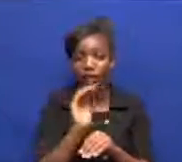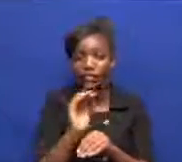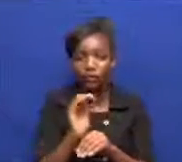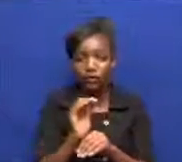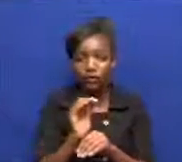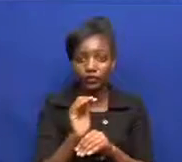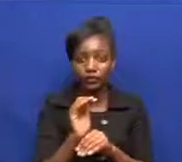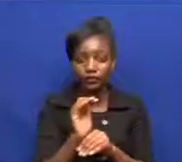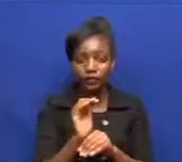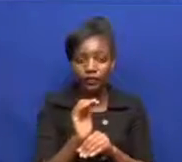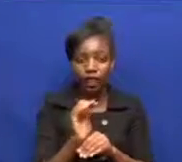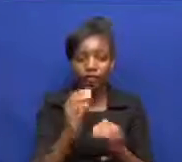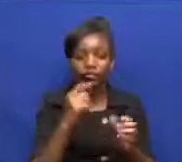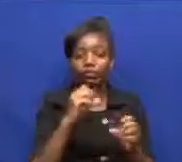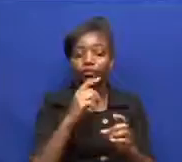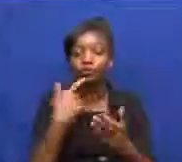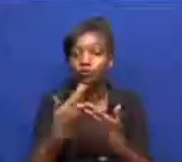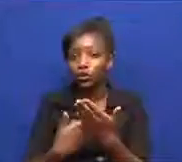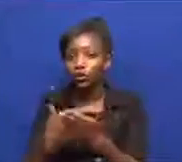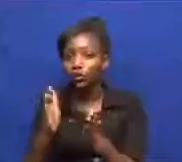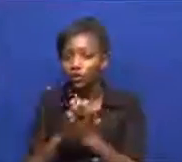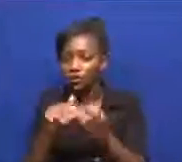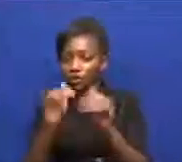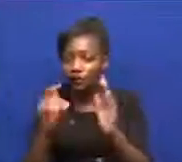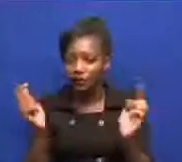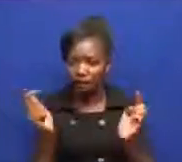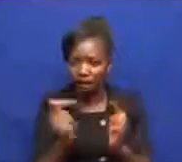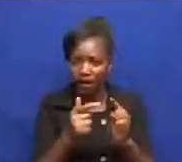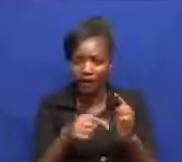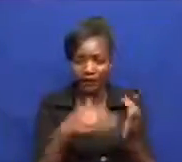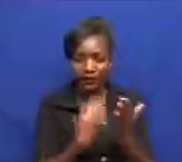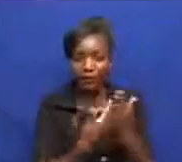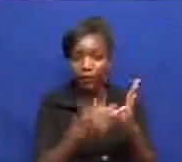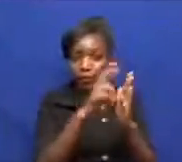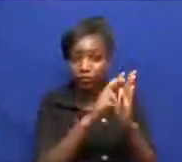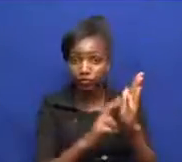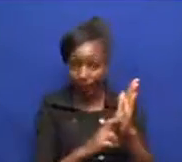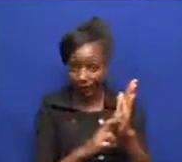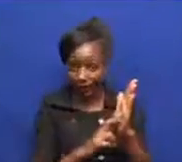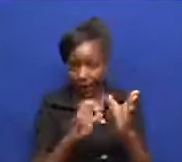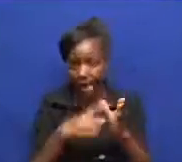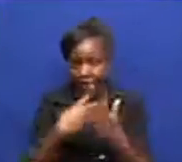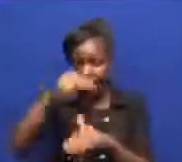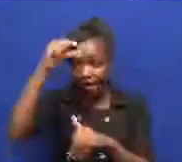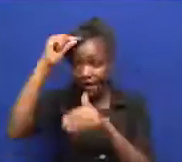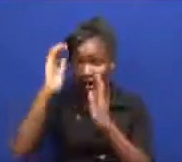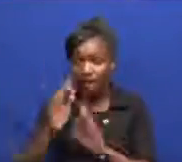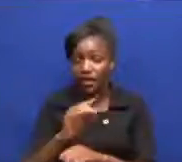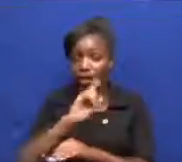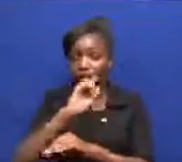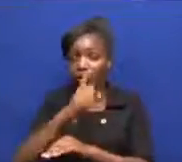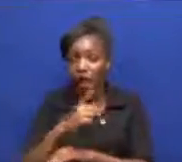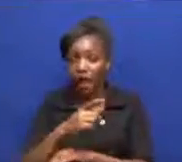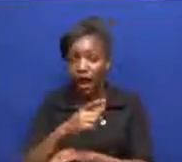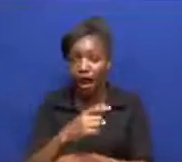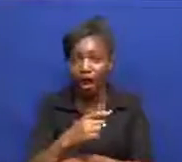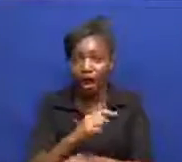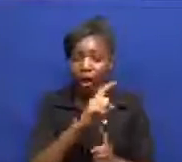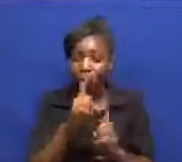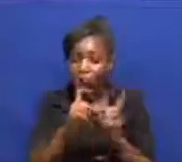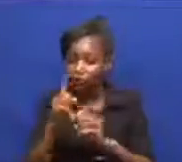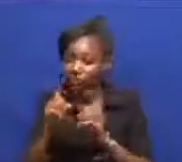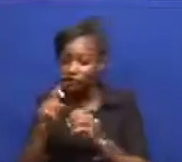oppose the proposed regulations, agriculture being a devolved function. Governors demand to be consulted and spearhead